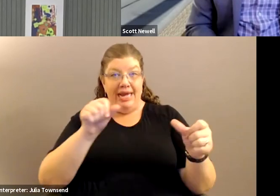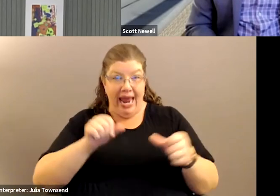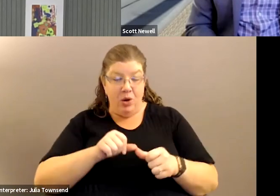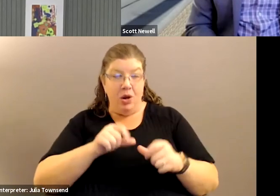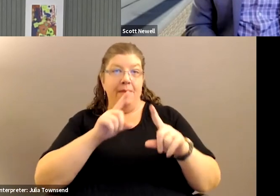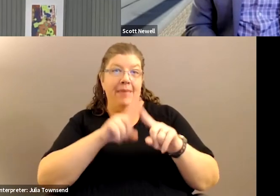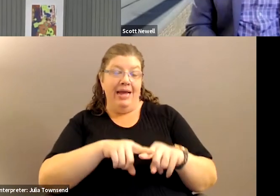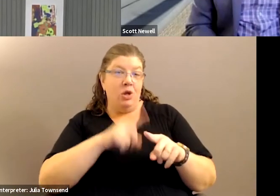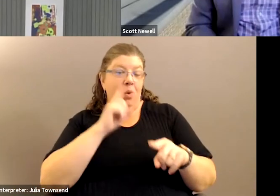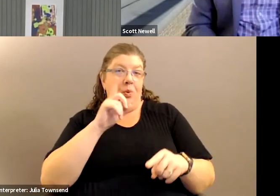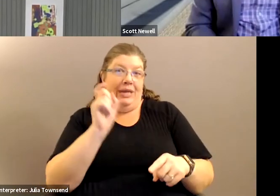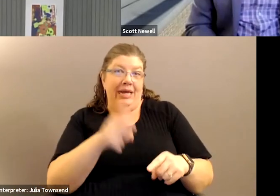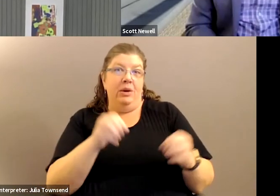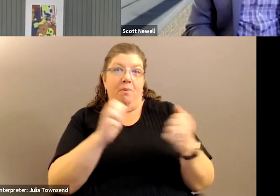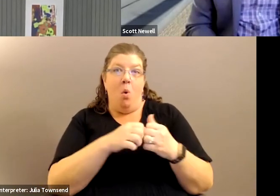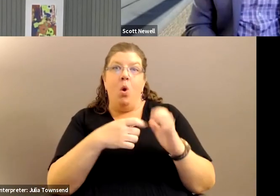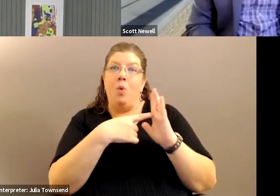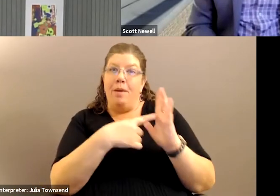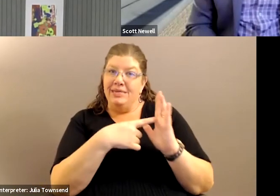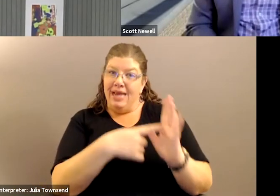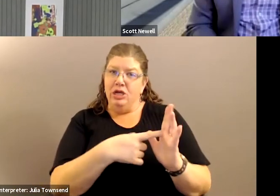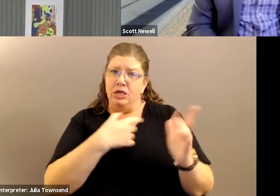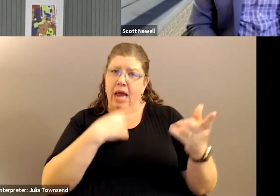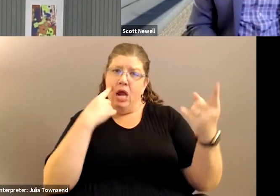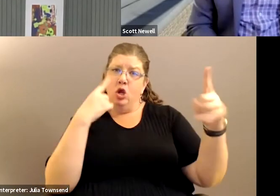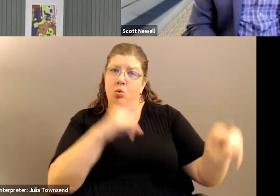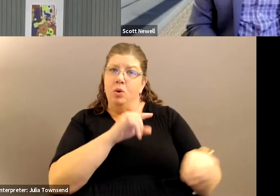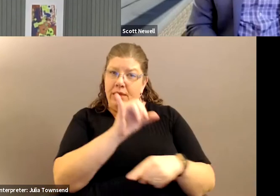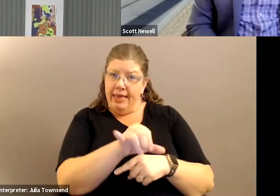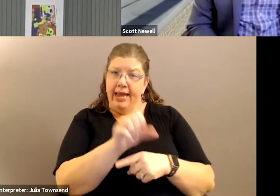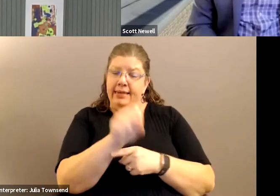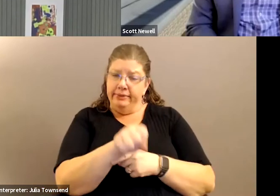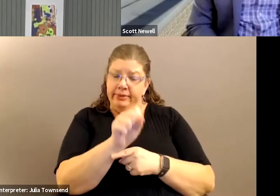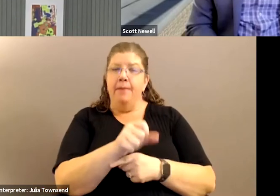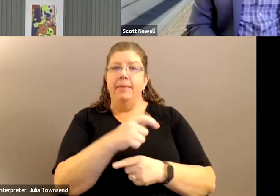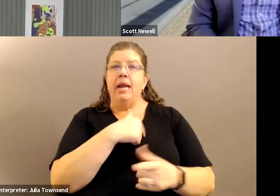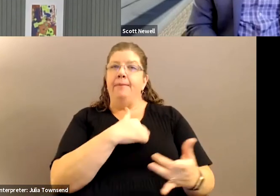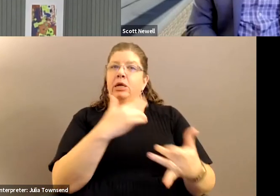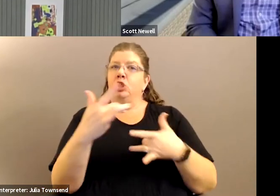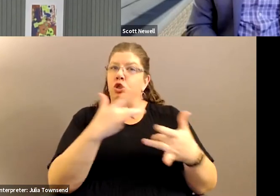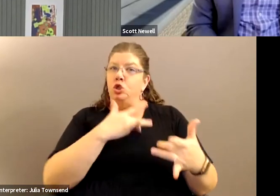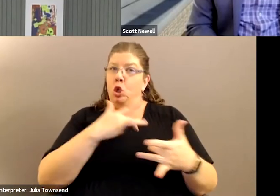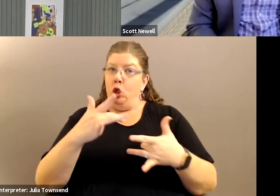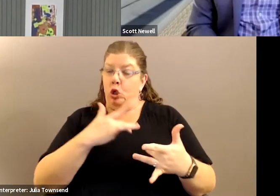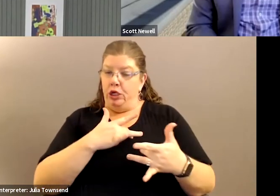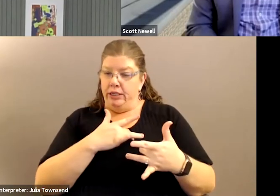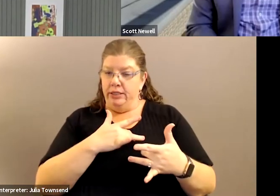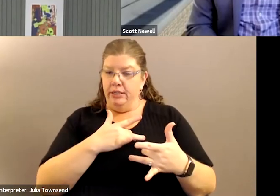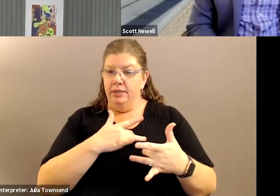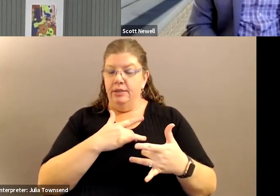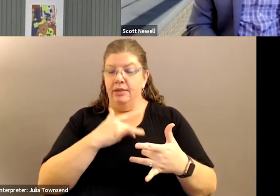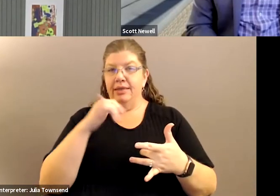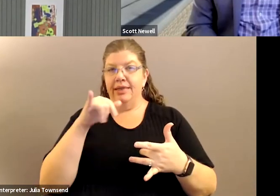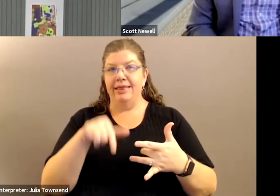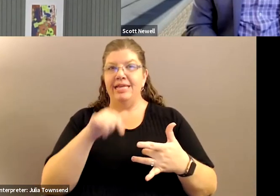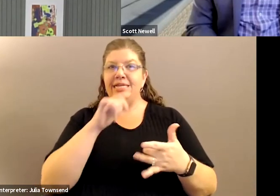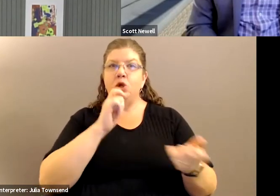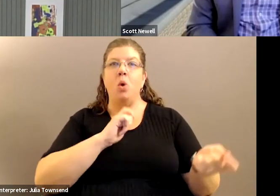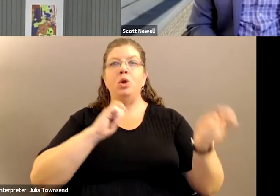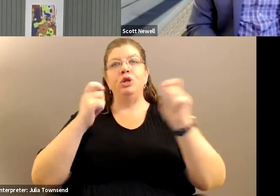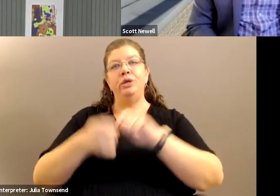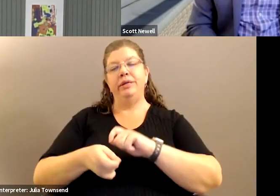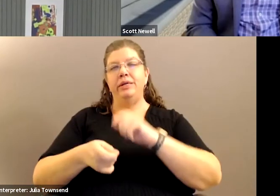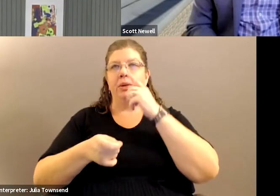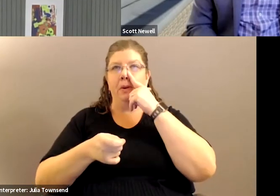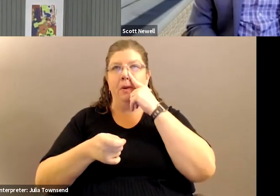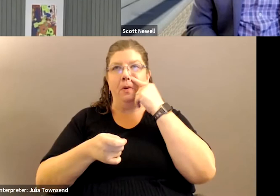need to do you know more representation and i agree with that but i i'm really concerned that um that this not turn into an each and student